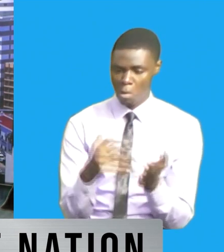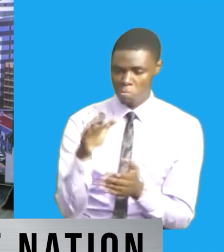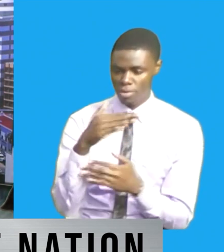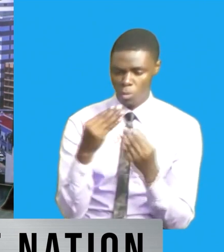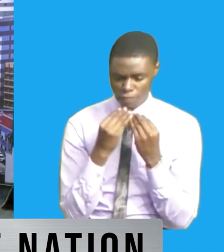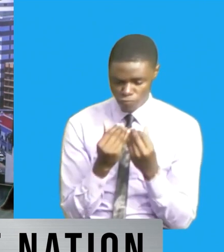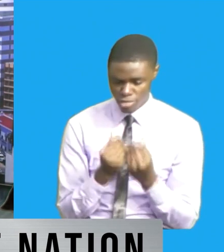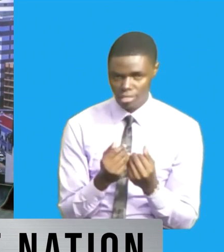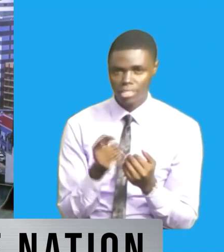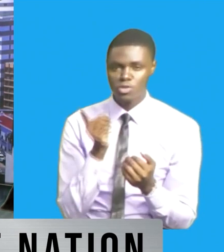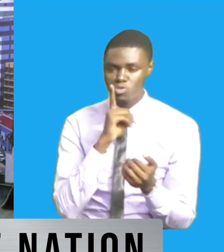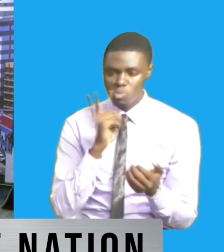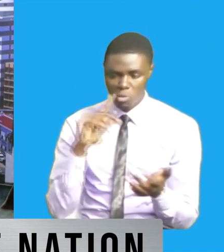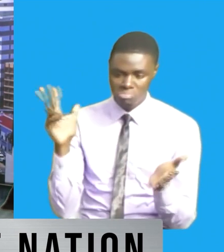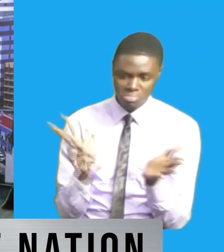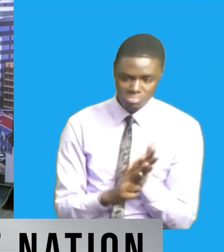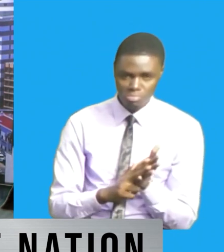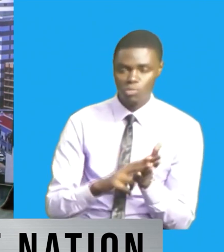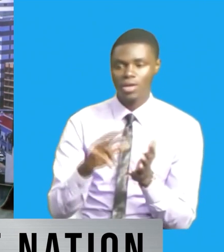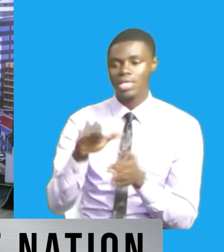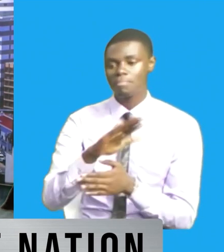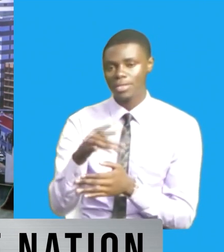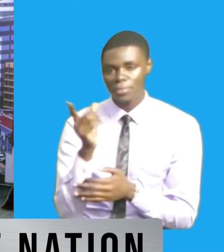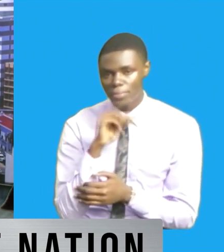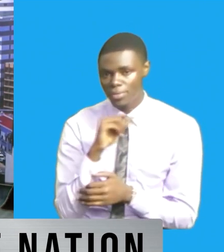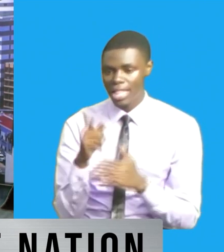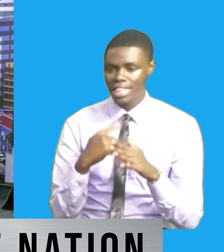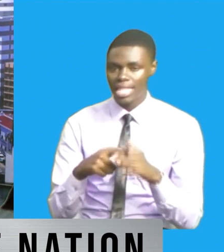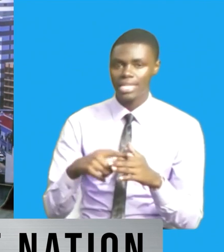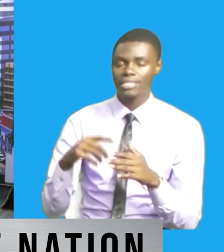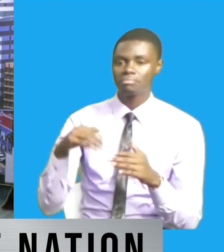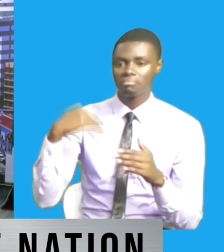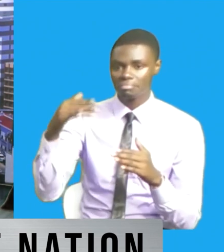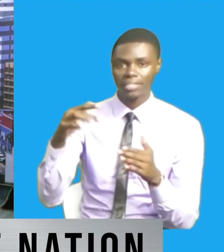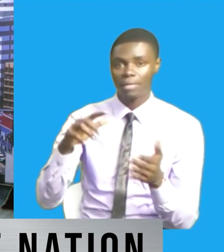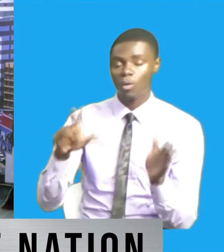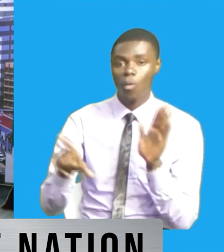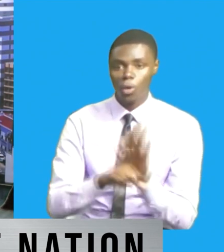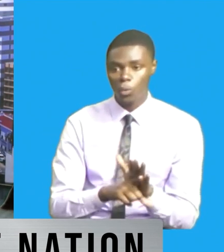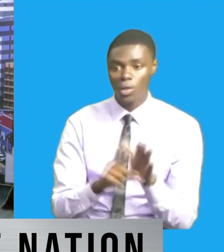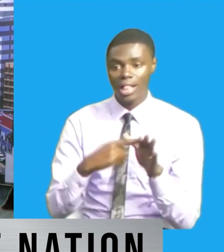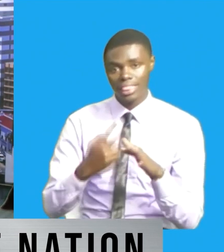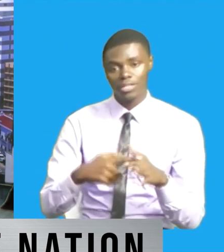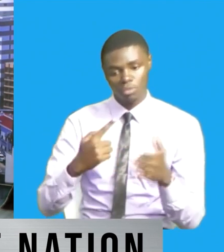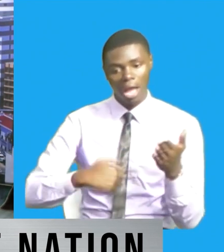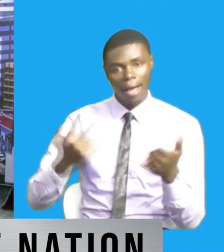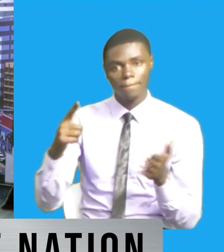Leo kuongea, kesho wanapitisha hiyo kitu katika bunge right. Kesho kutwa imekuwa ni sheria na tunaenda kupitisha